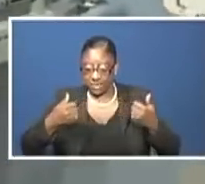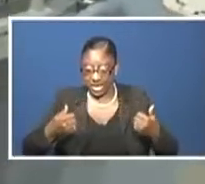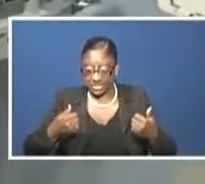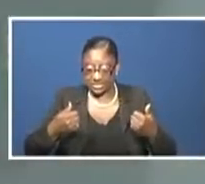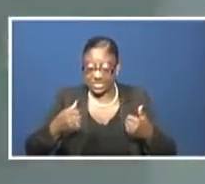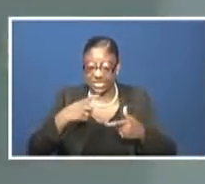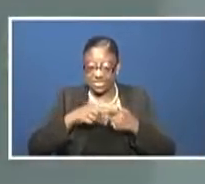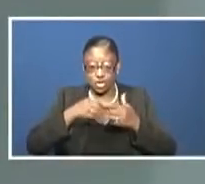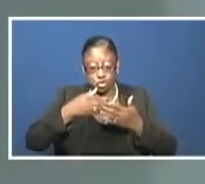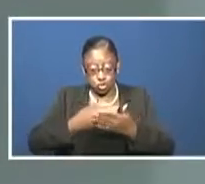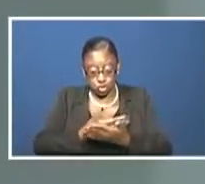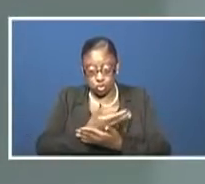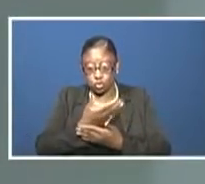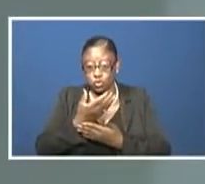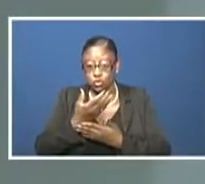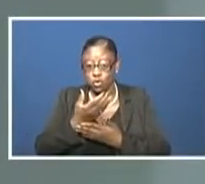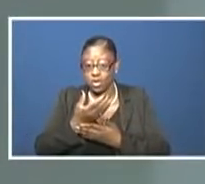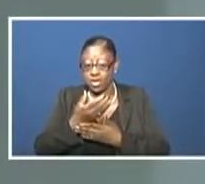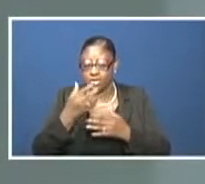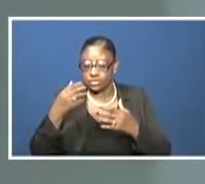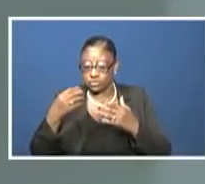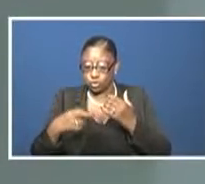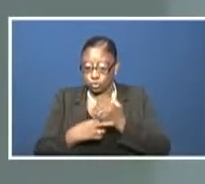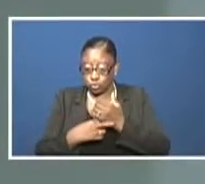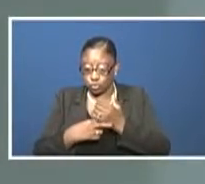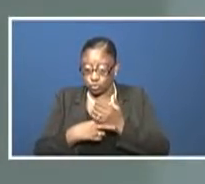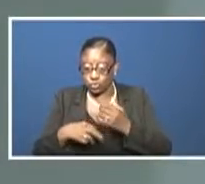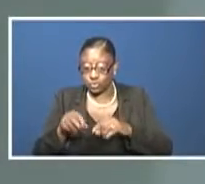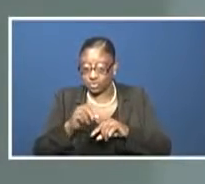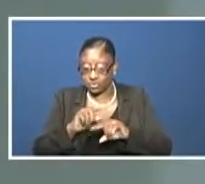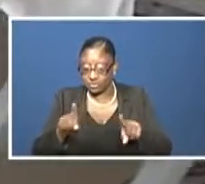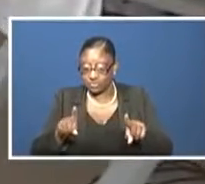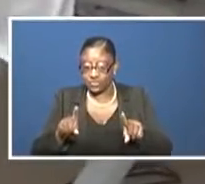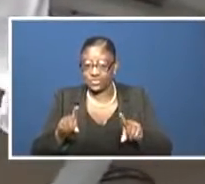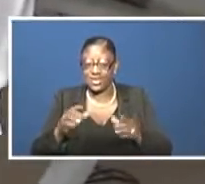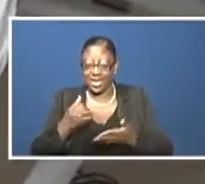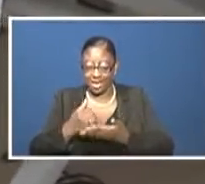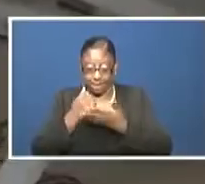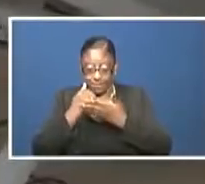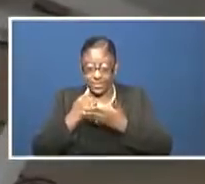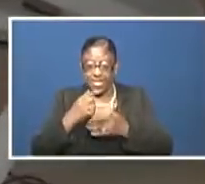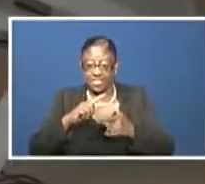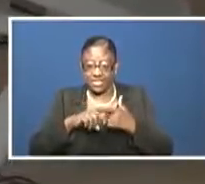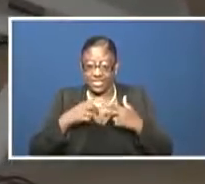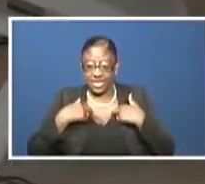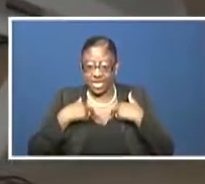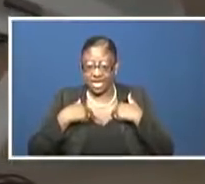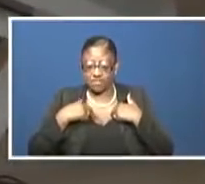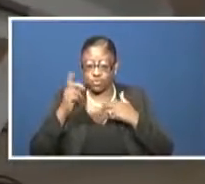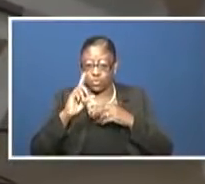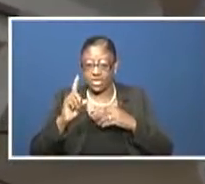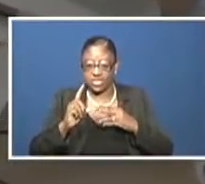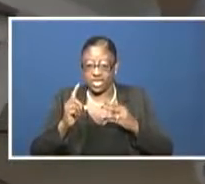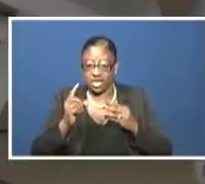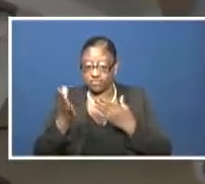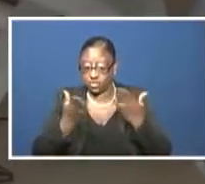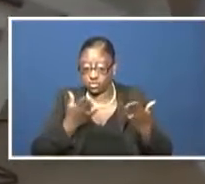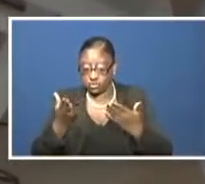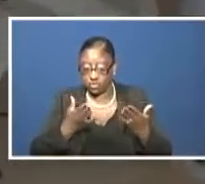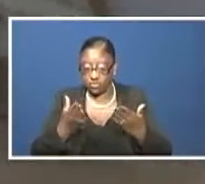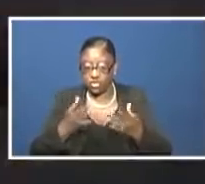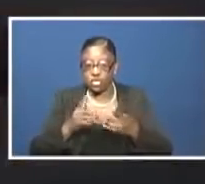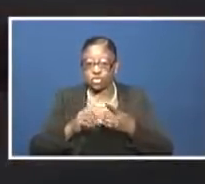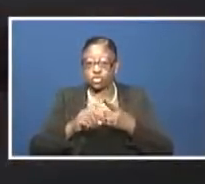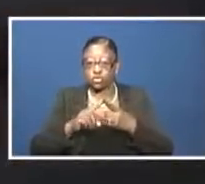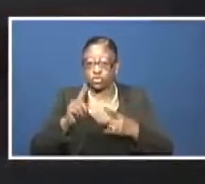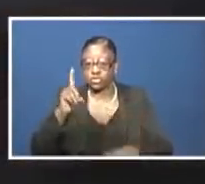new medical equipment and signage to enhance patient experience. Provisions are also in place to enhance service to the disabled